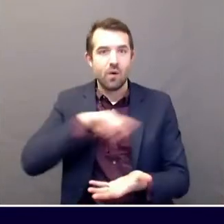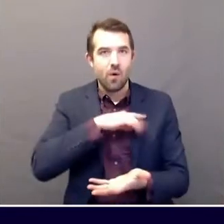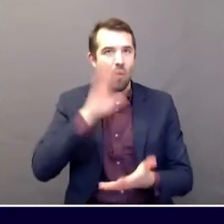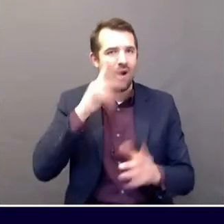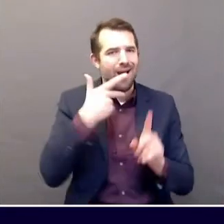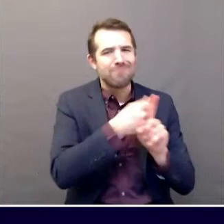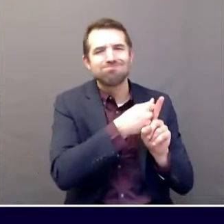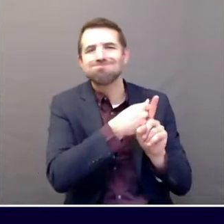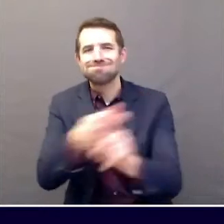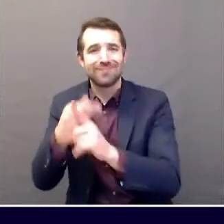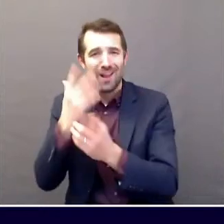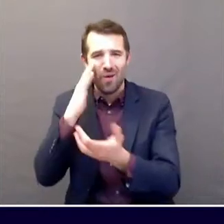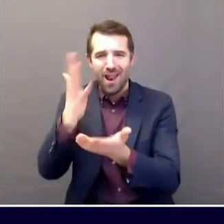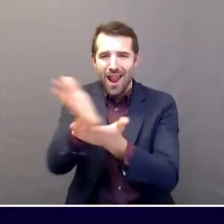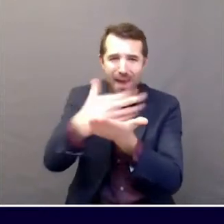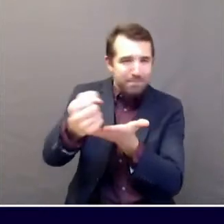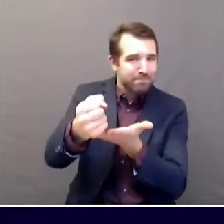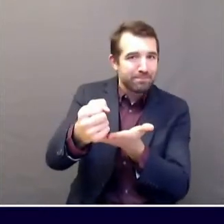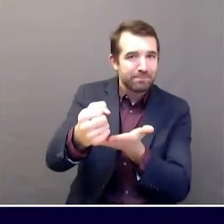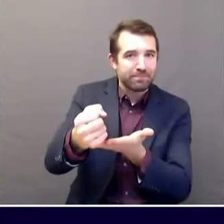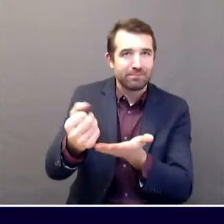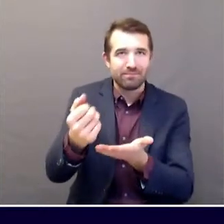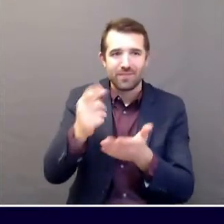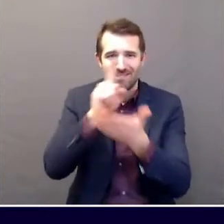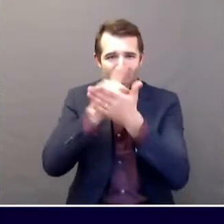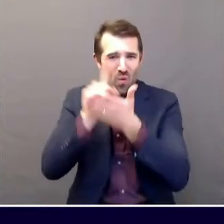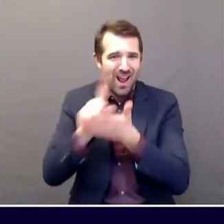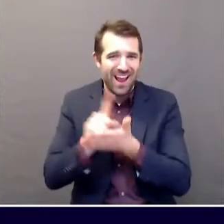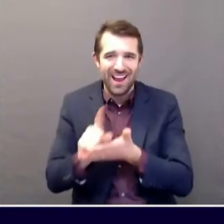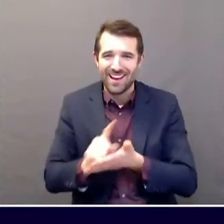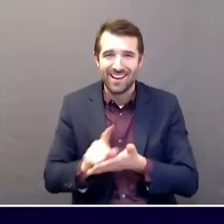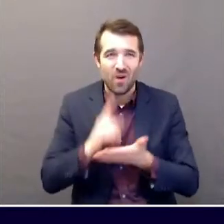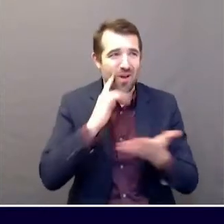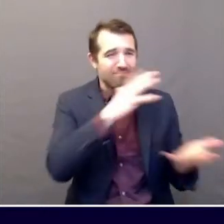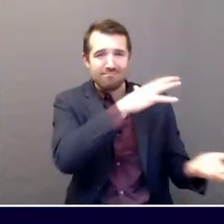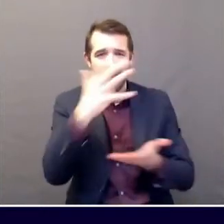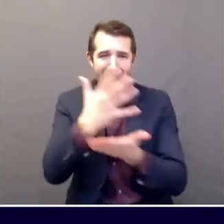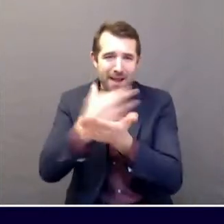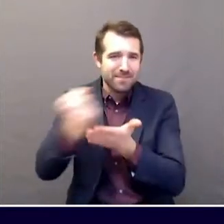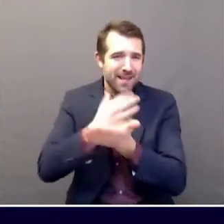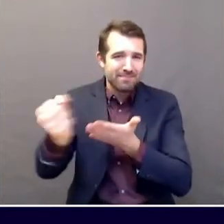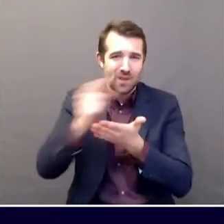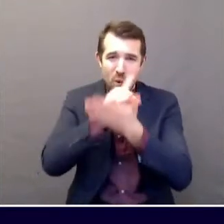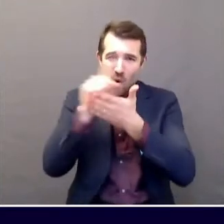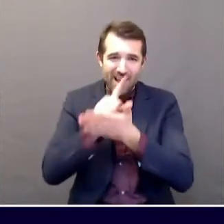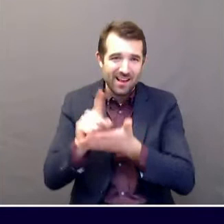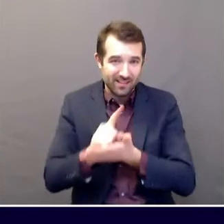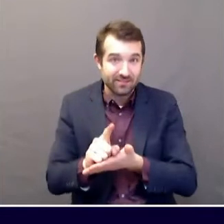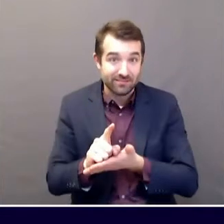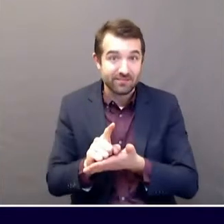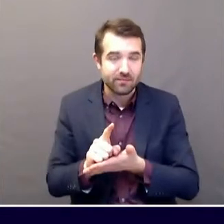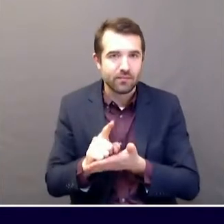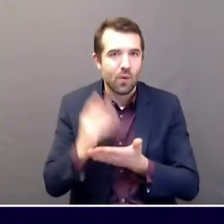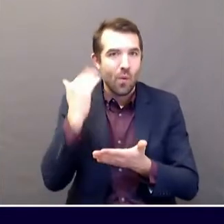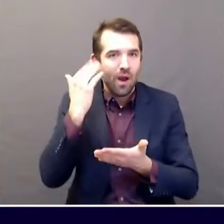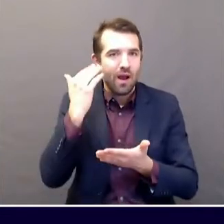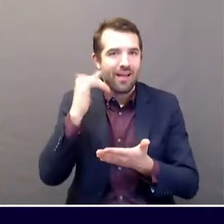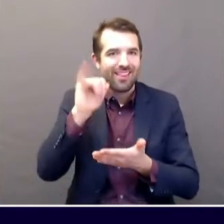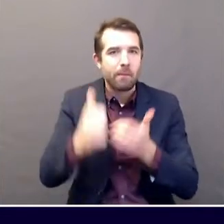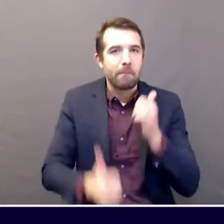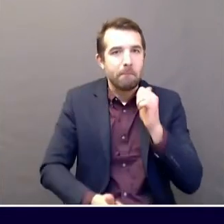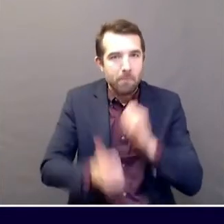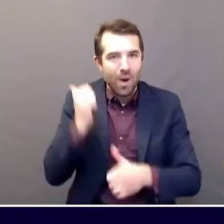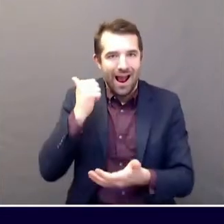into arms we get, that's going to be the fastest way to start bringing down case numbers. So